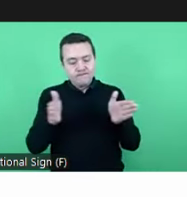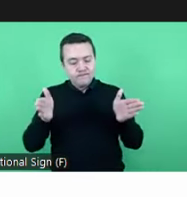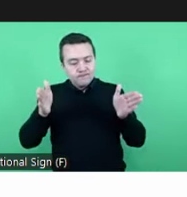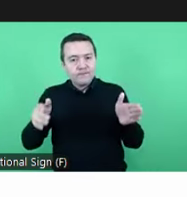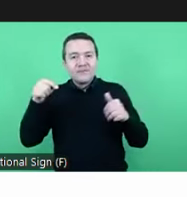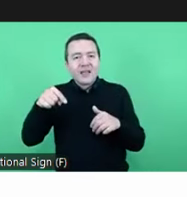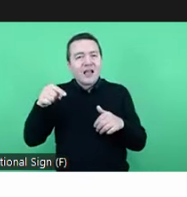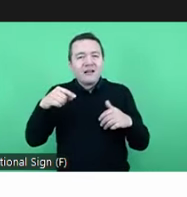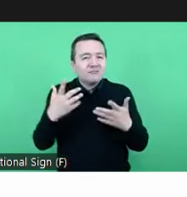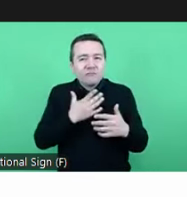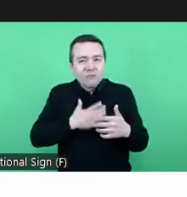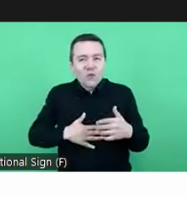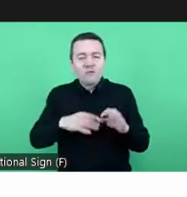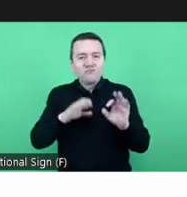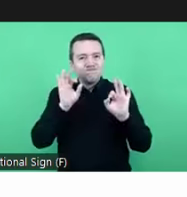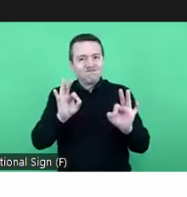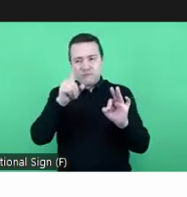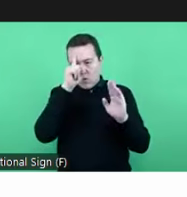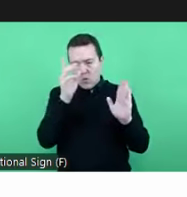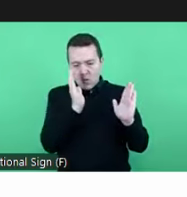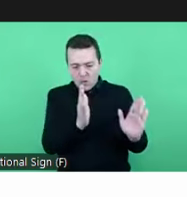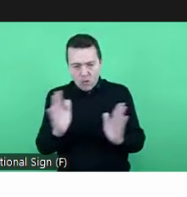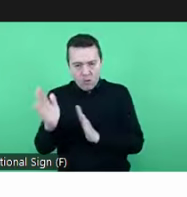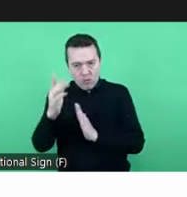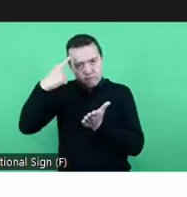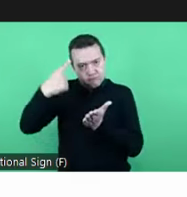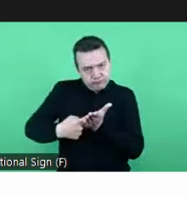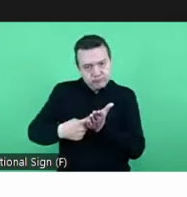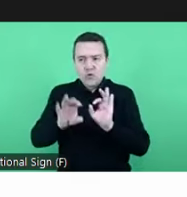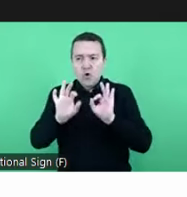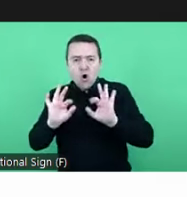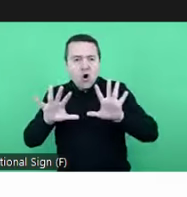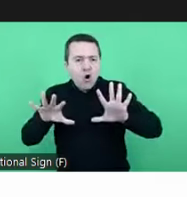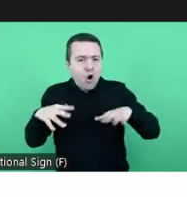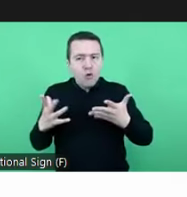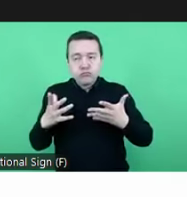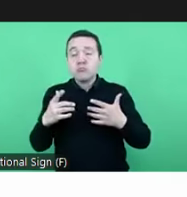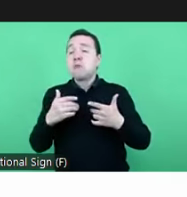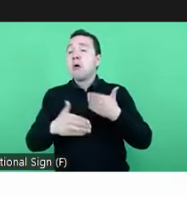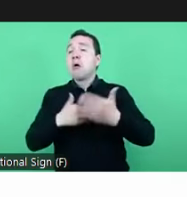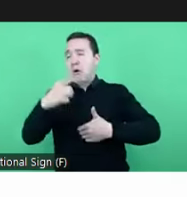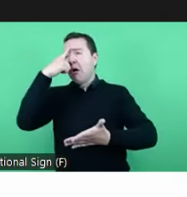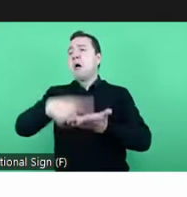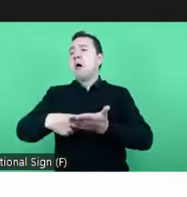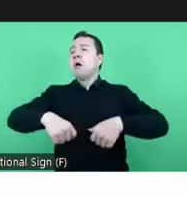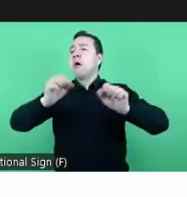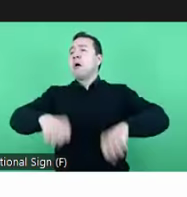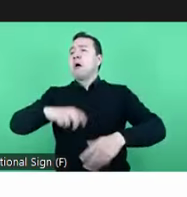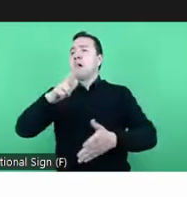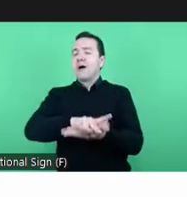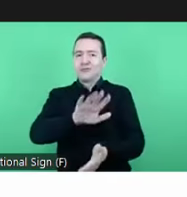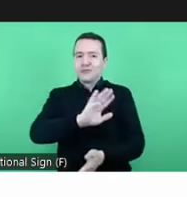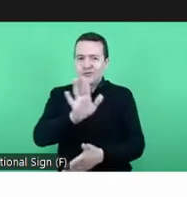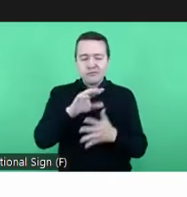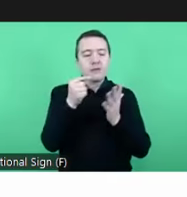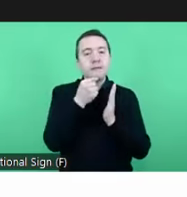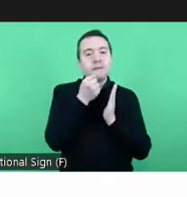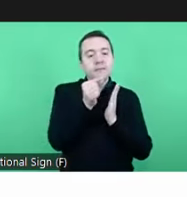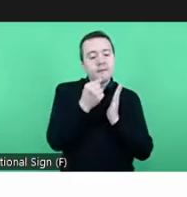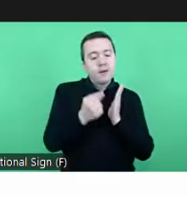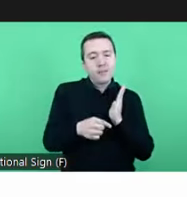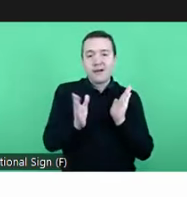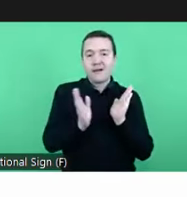más to put transparentes, decisions to order, make them basarlas more en evidencia transparent, y en el impacto a based la on evidence salud and the impact to health de la población que puedan of the tener